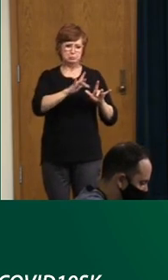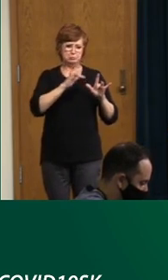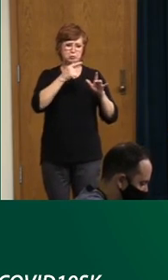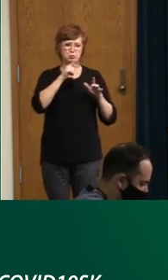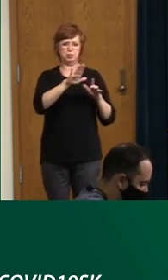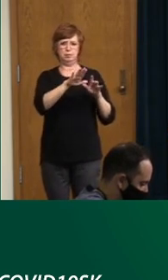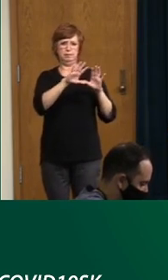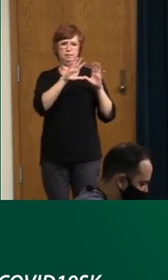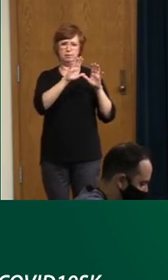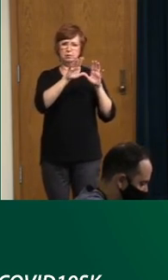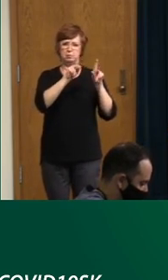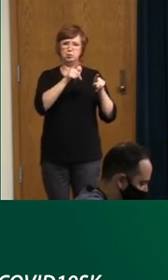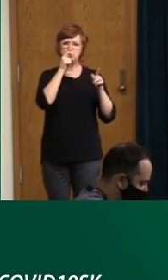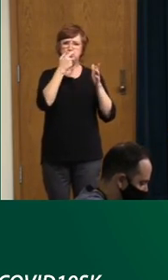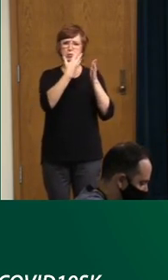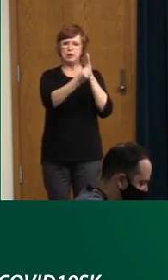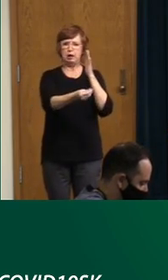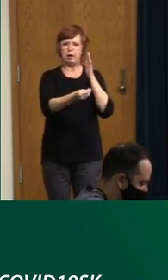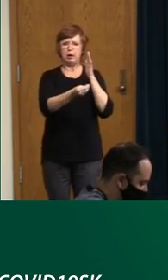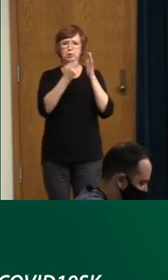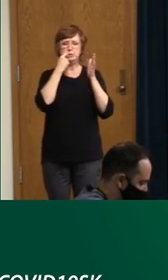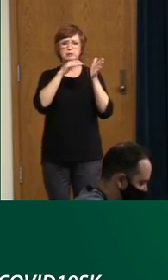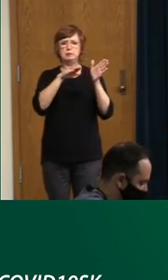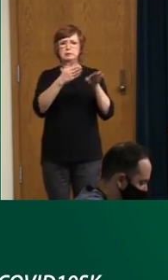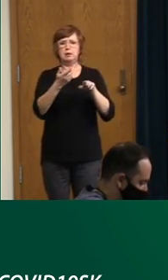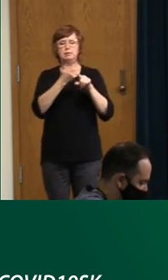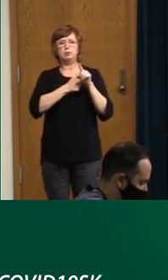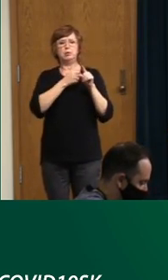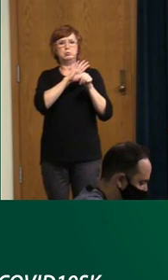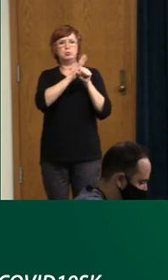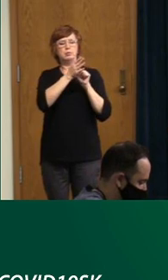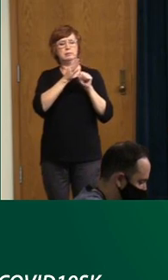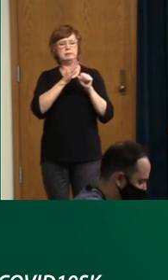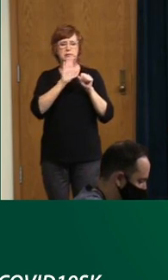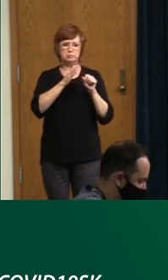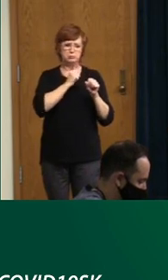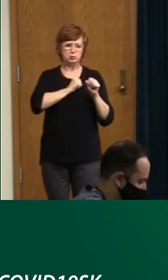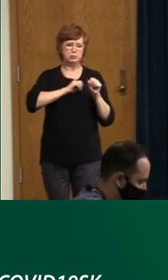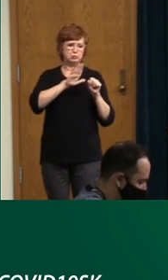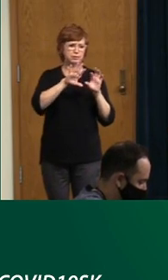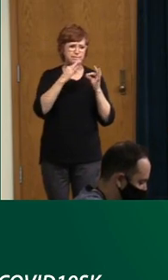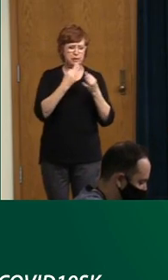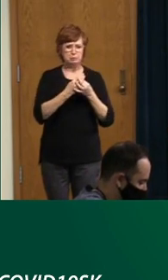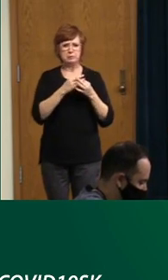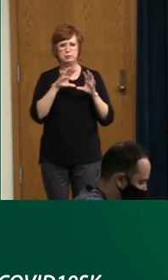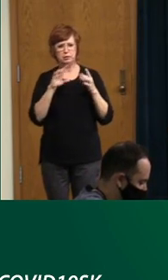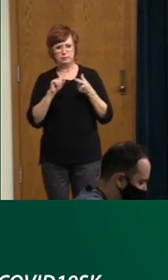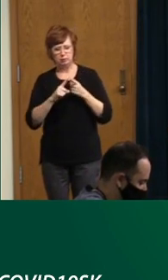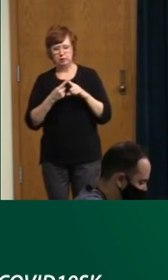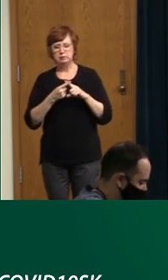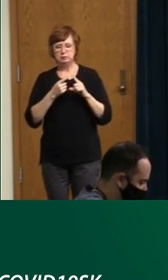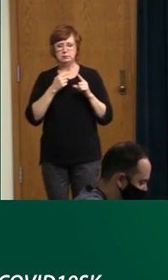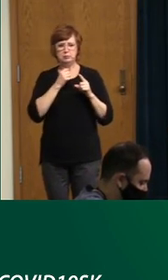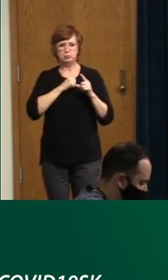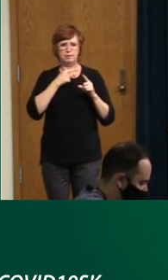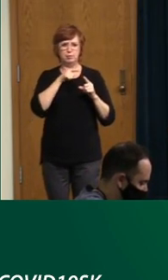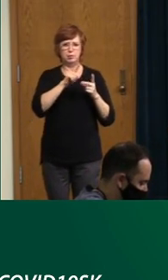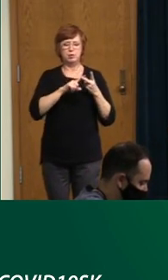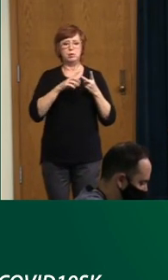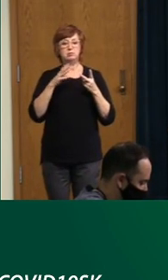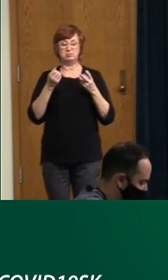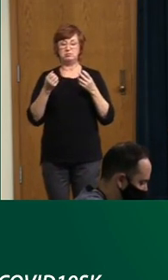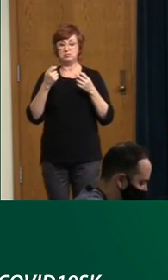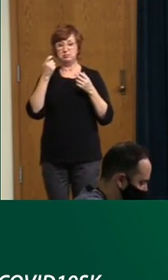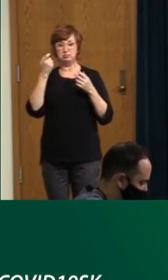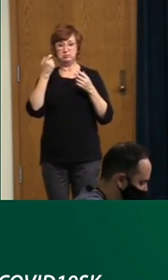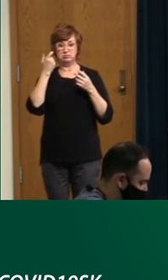the Saskatchewan resident who passed away. And again, our increasing deaths and hospitalizations again are a reminder of